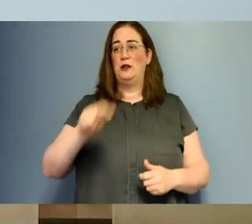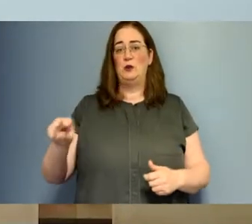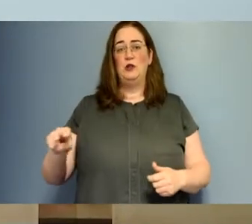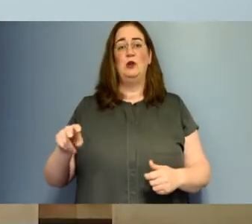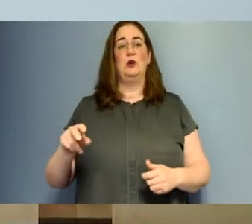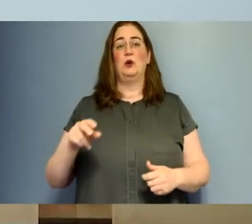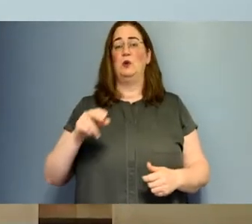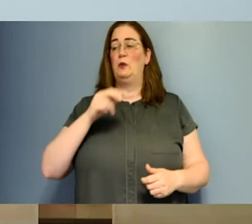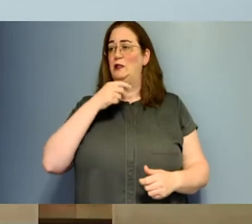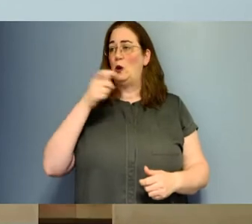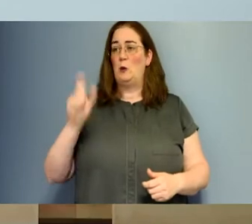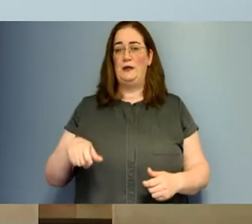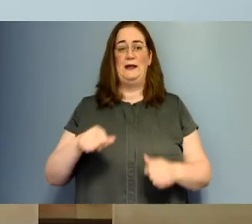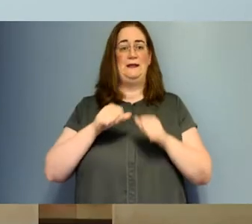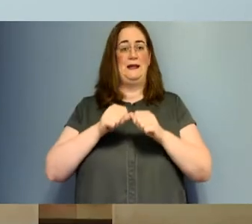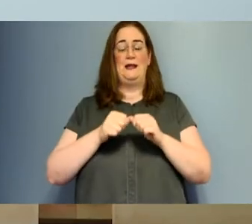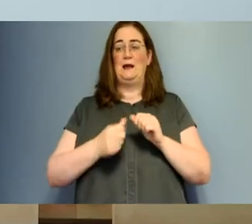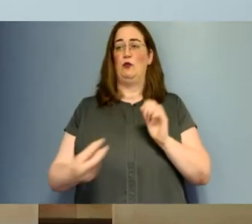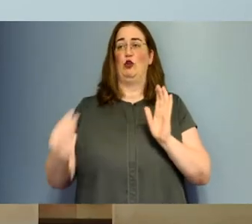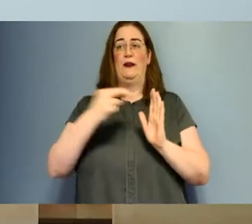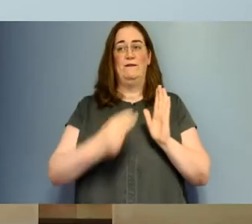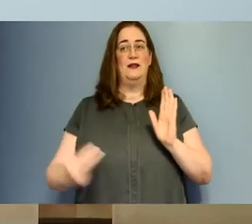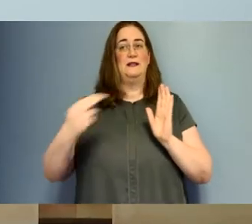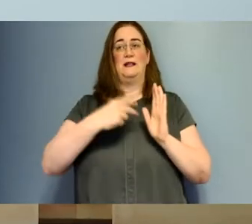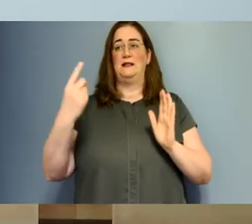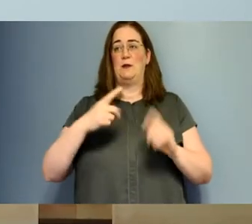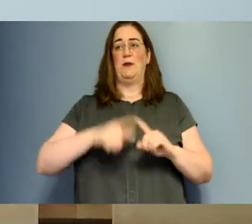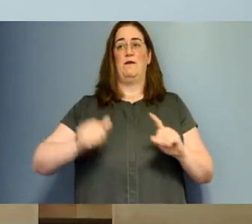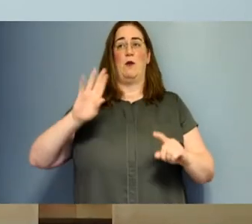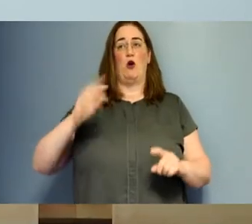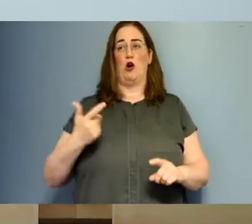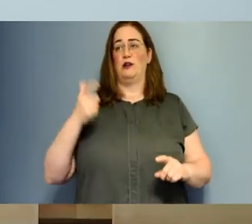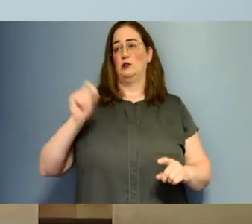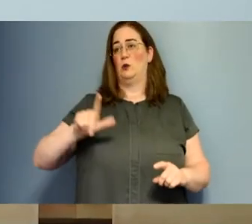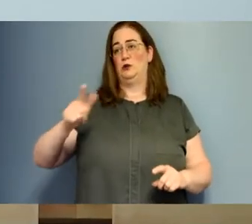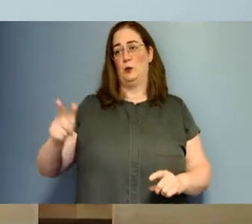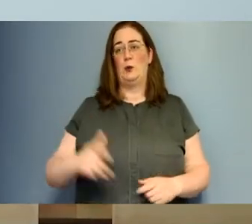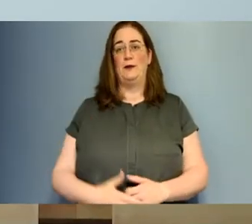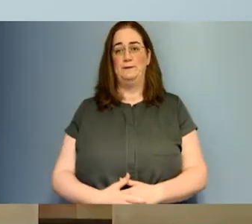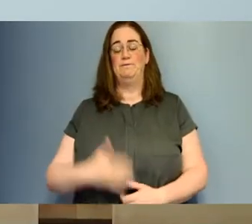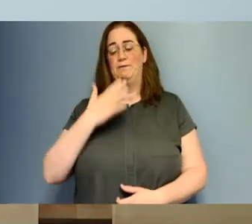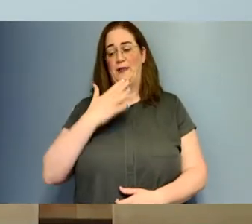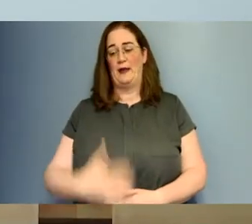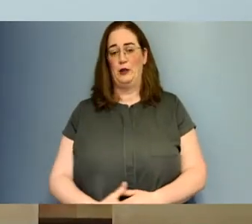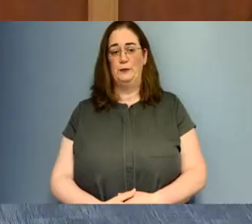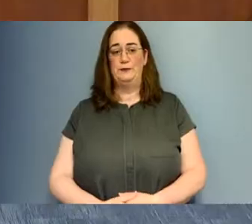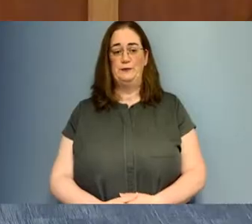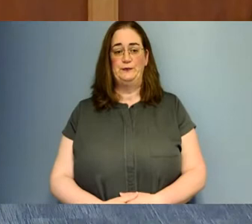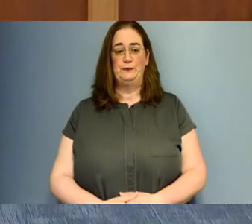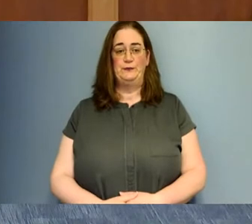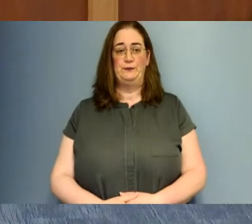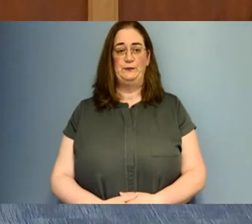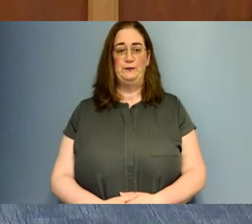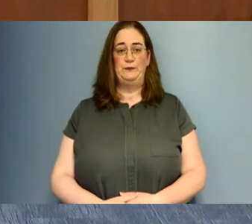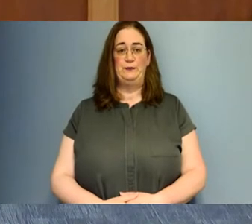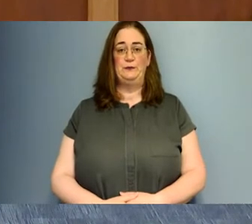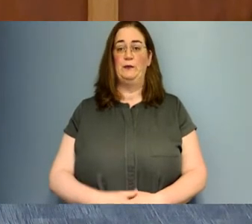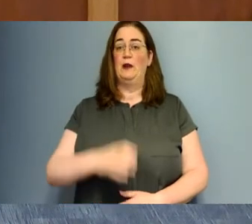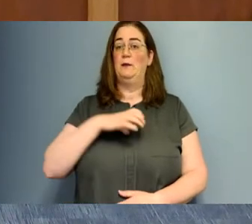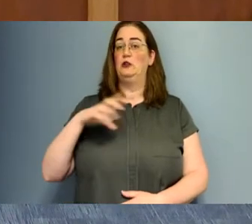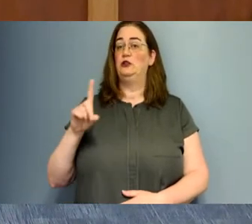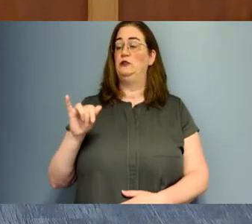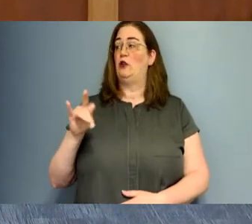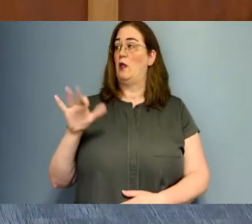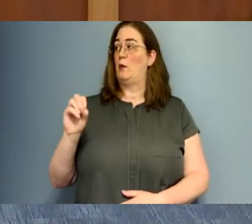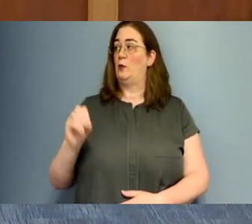We don't need to keep revisiting something from August 2021. Thank you. Commissioner Drella?